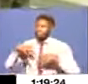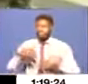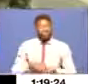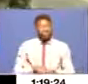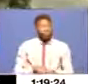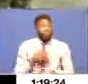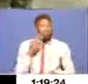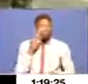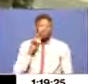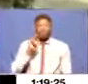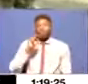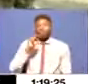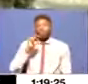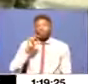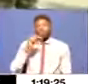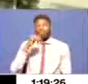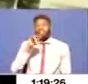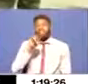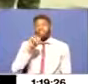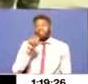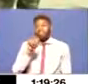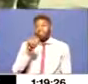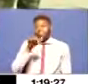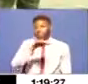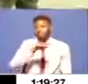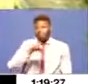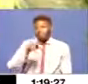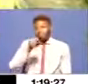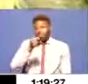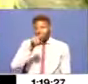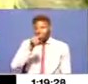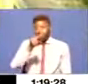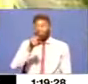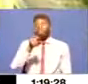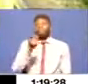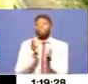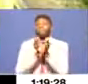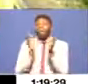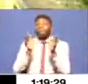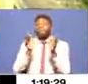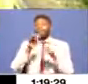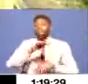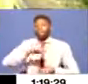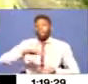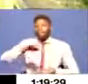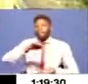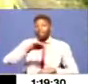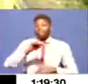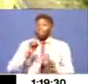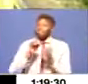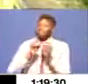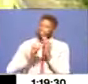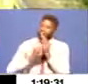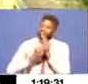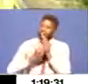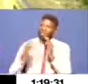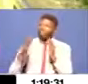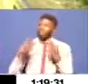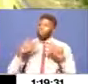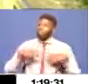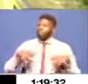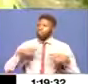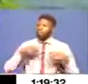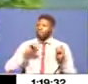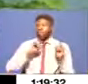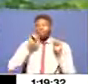Waterfront Park, formerly the Mama Ngina Drive, a seafront open public space, has been a popular destination for foreign and local tourists